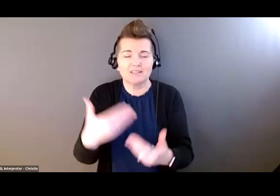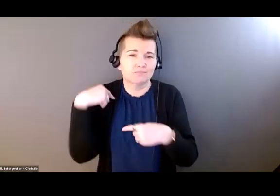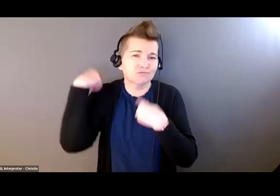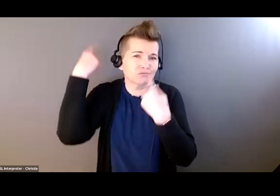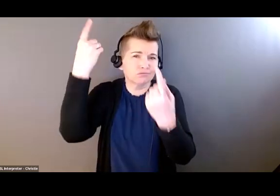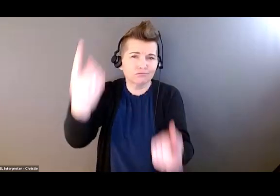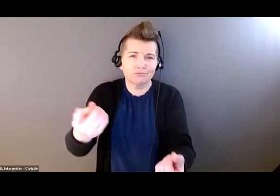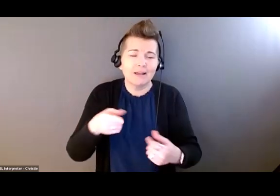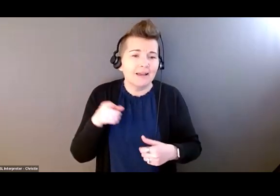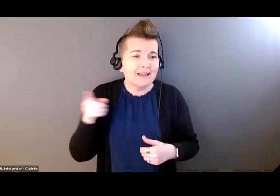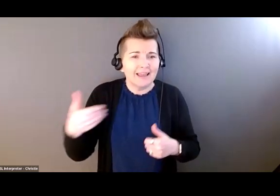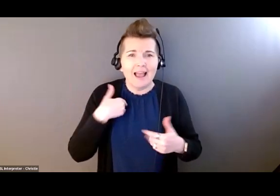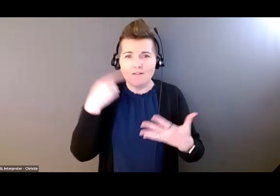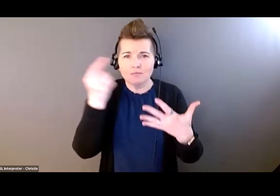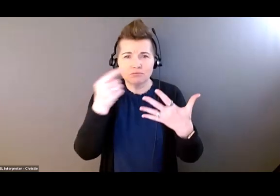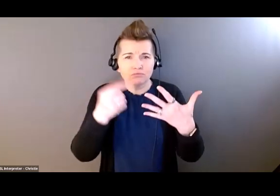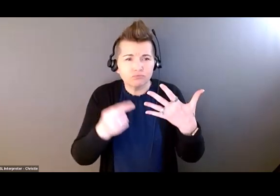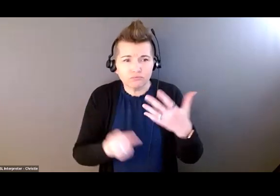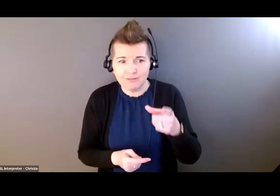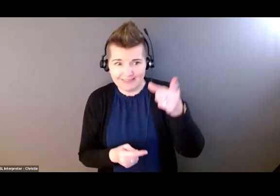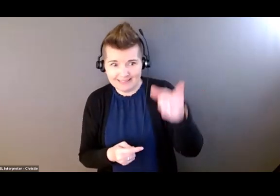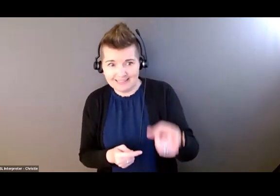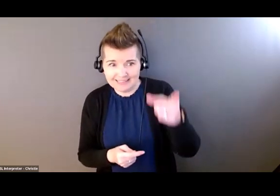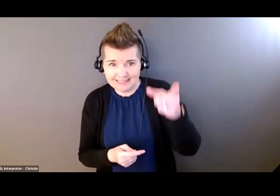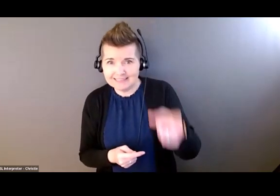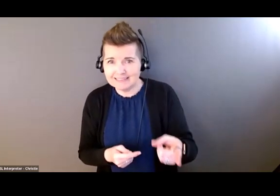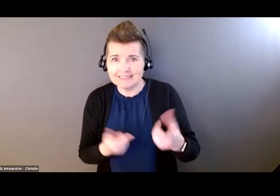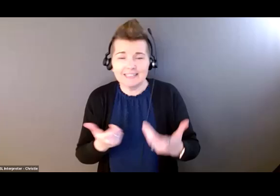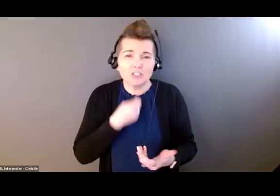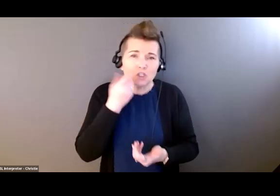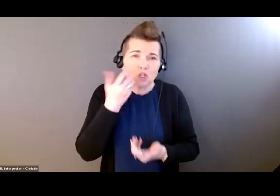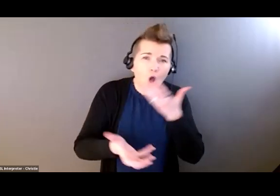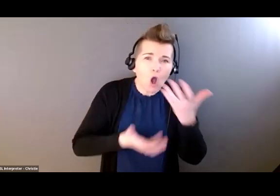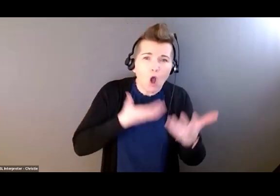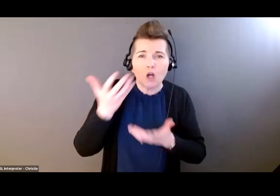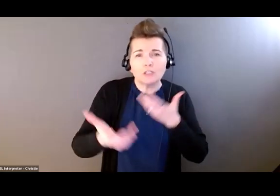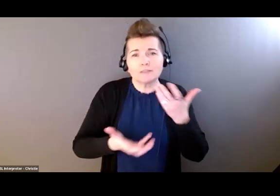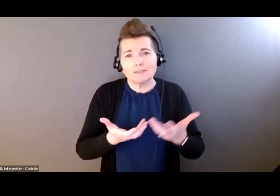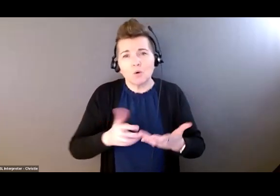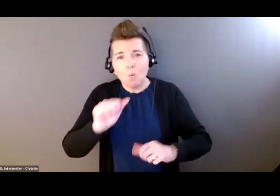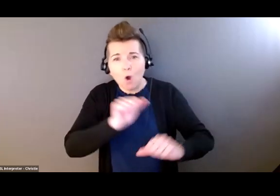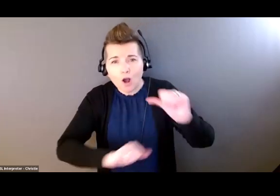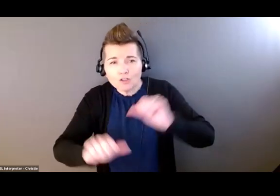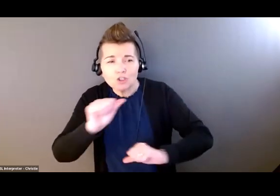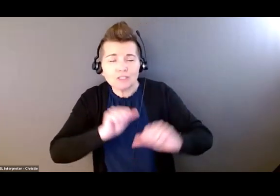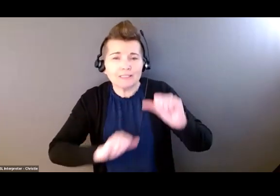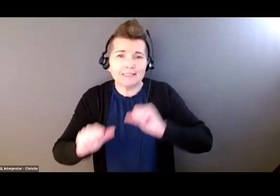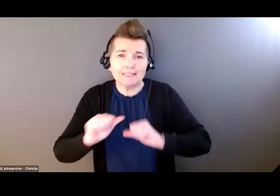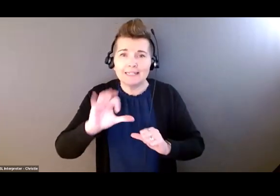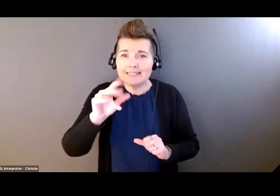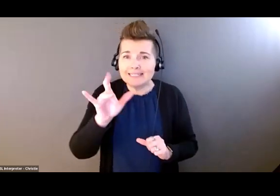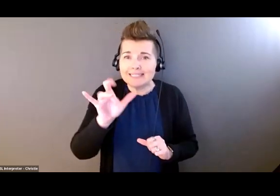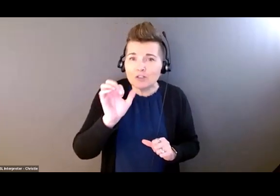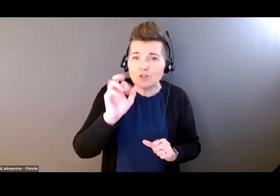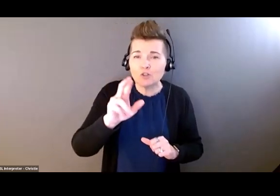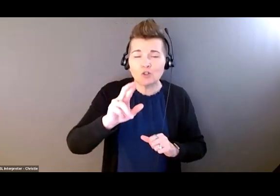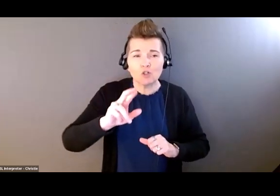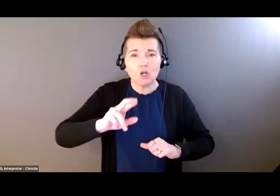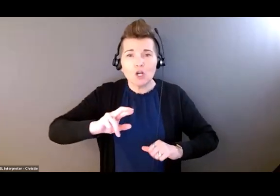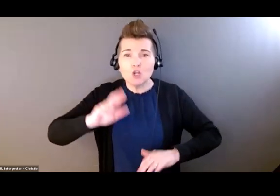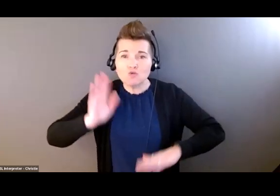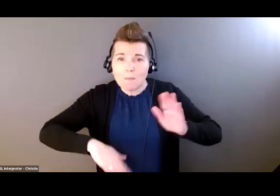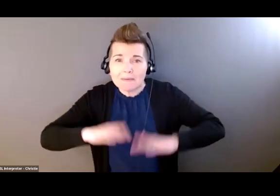for thousands of years. Pipe ceremonies, smudging, cedar bath, washing, traditional song